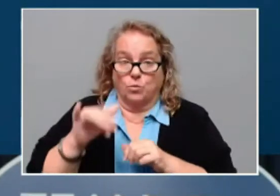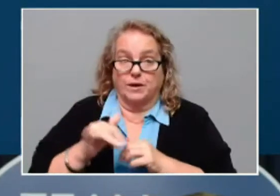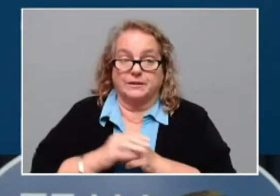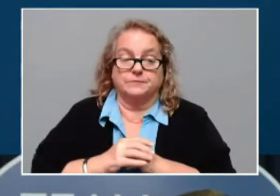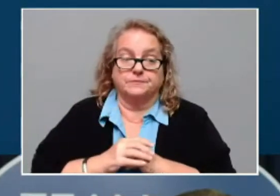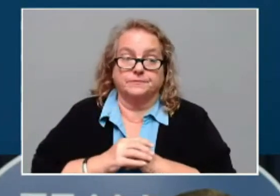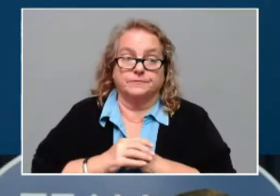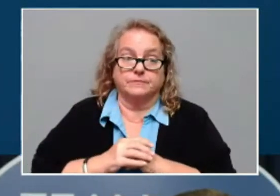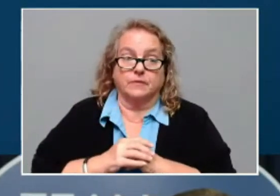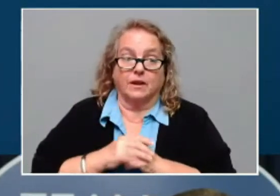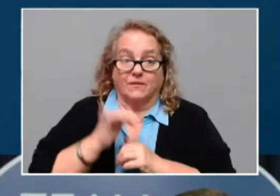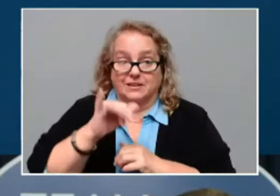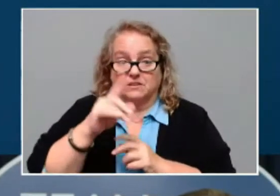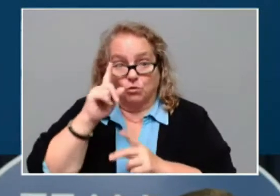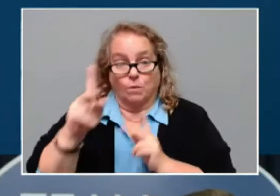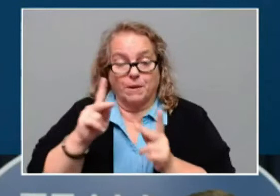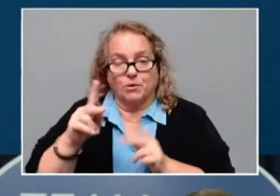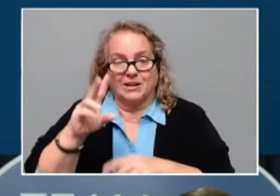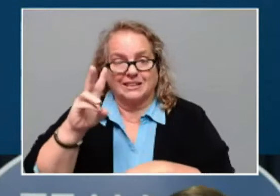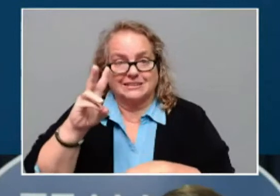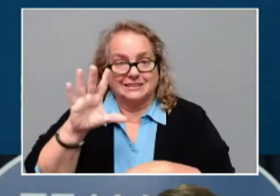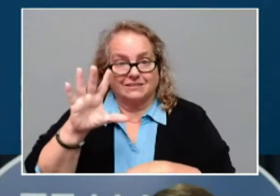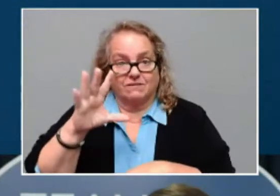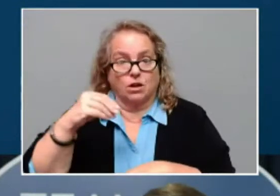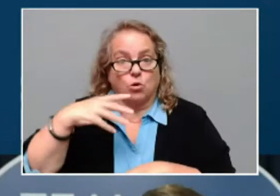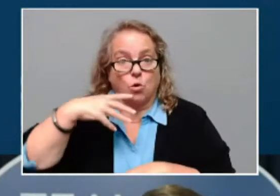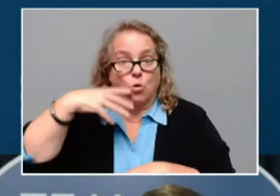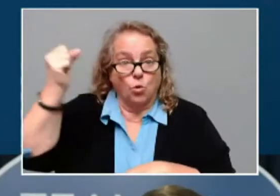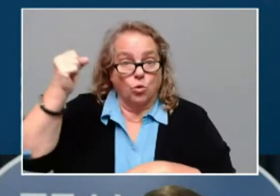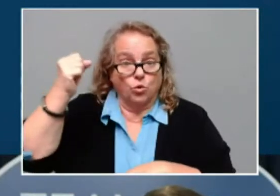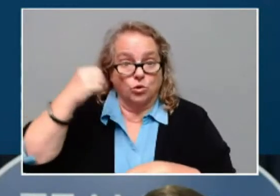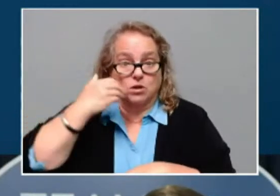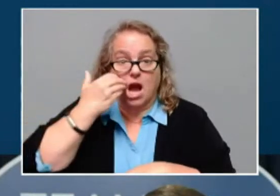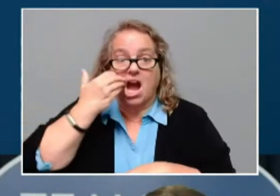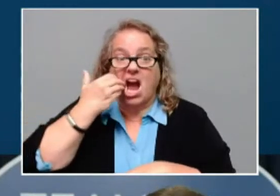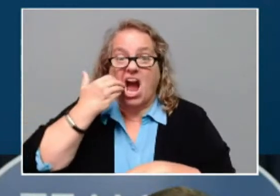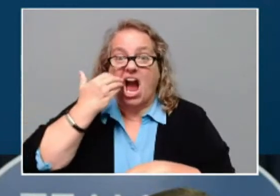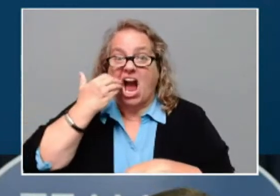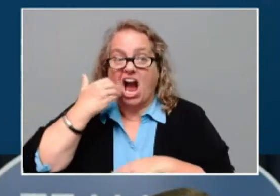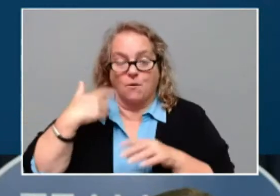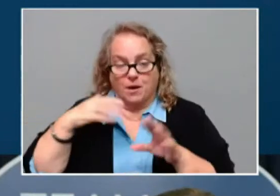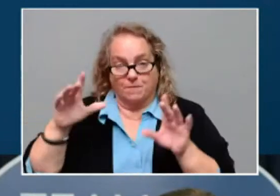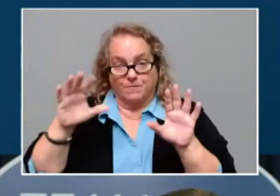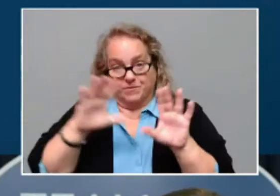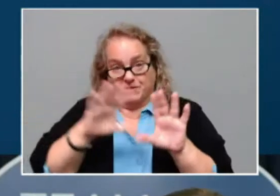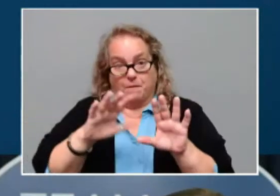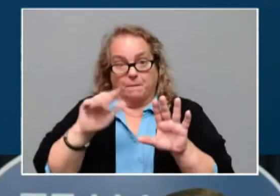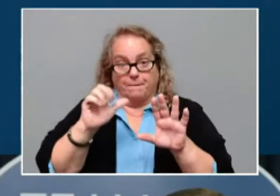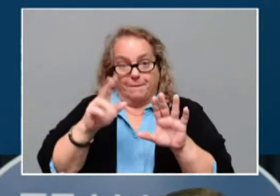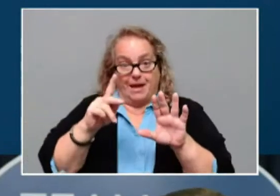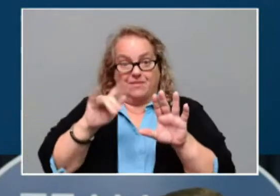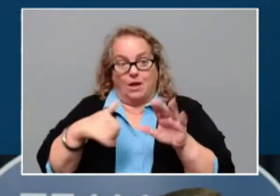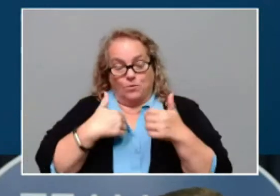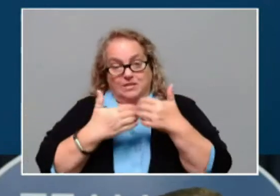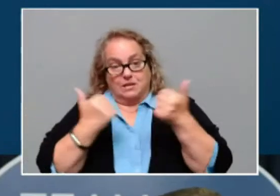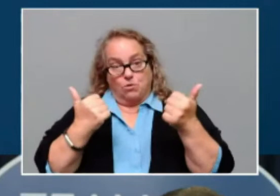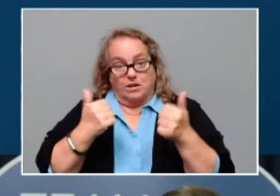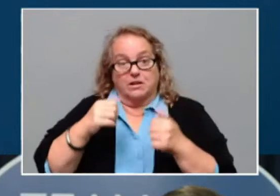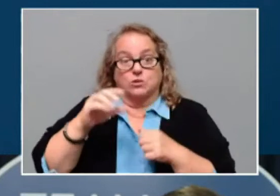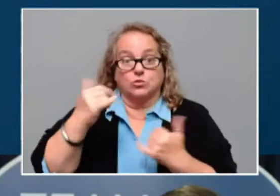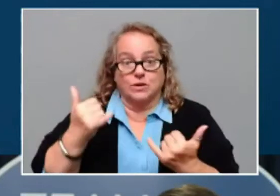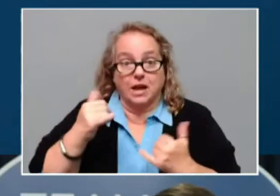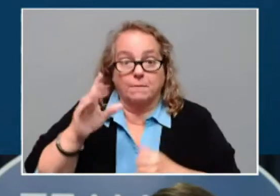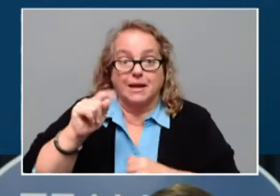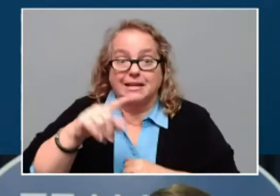folks 65 and older, so we smushed that category back together that we separated today. But this is of the